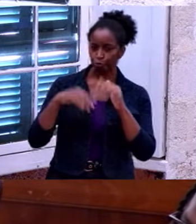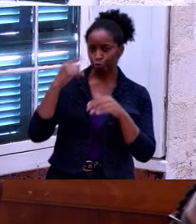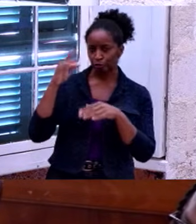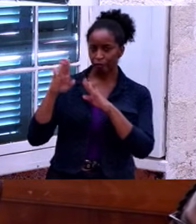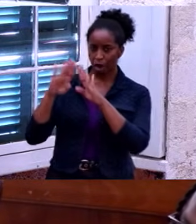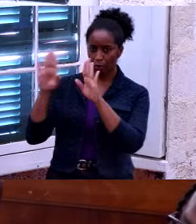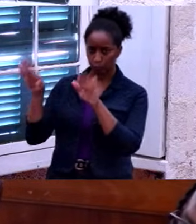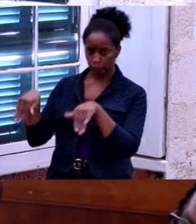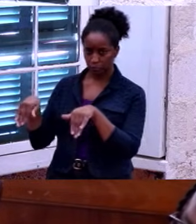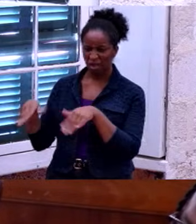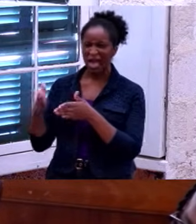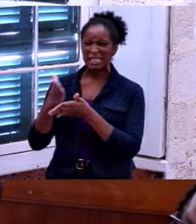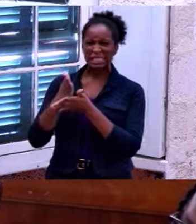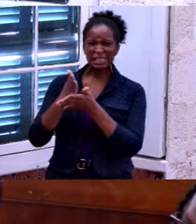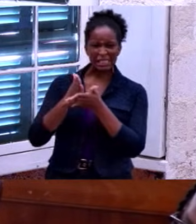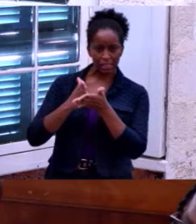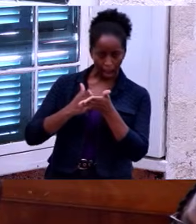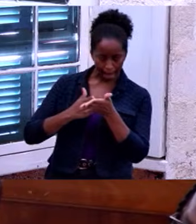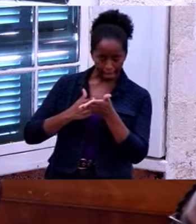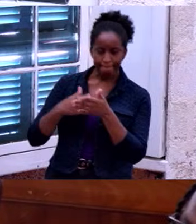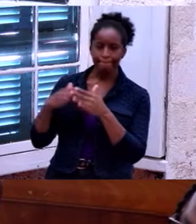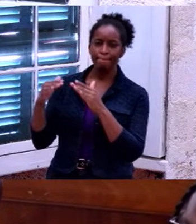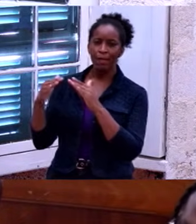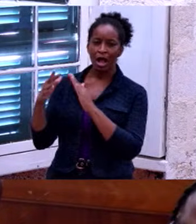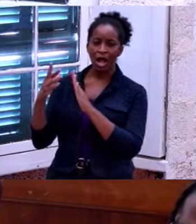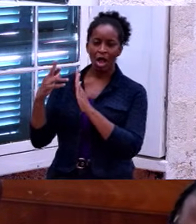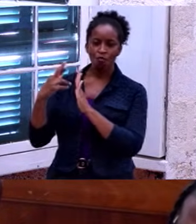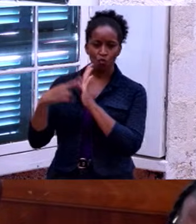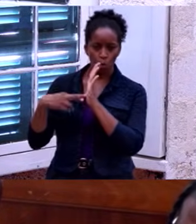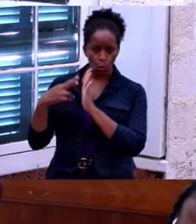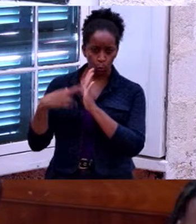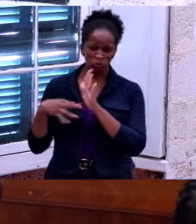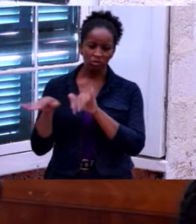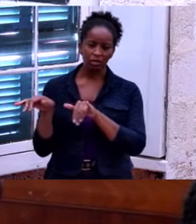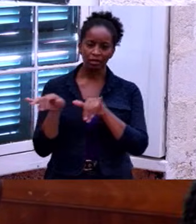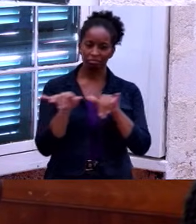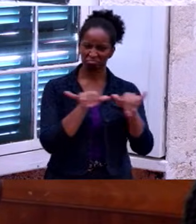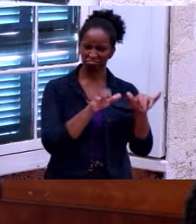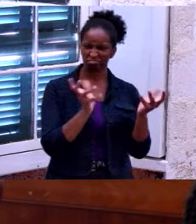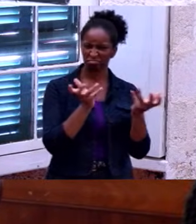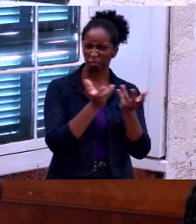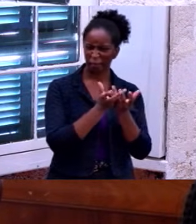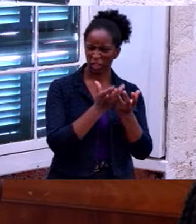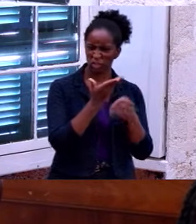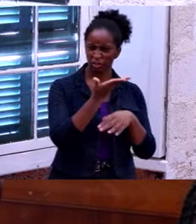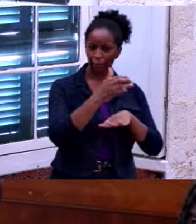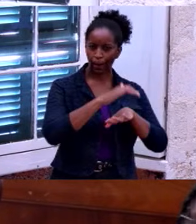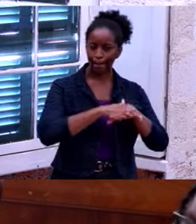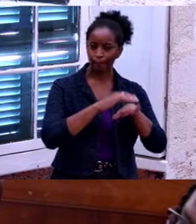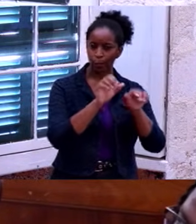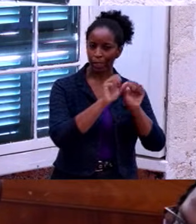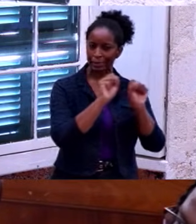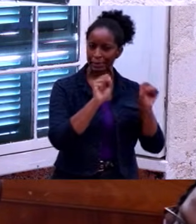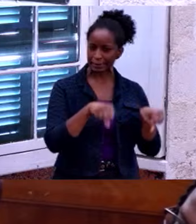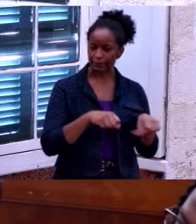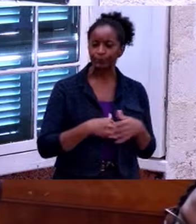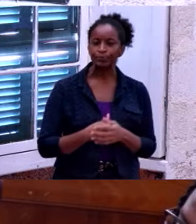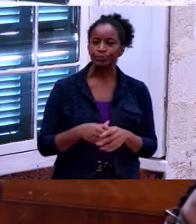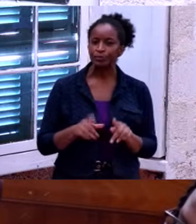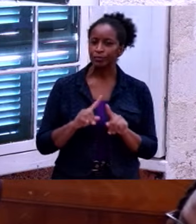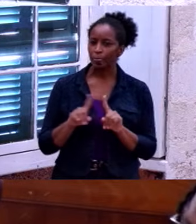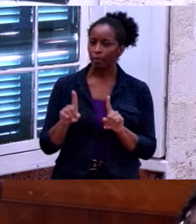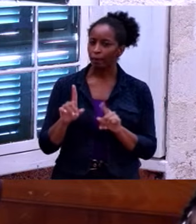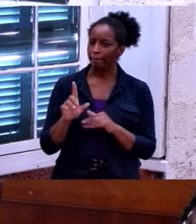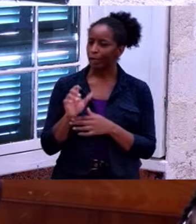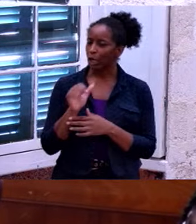British system. But what is missing creates the problem. Because in the United